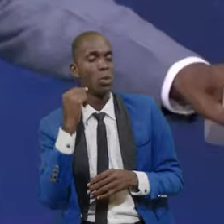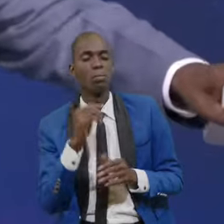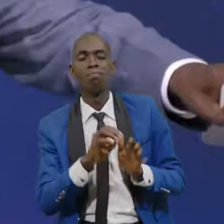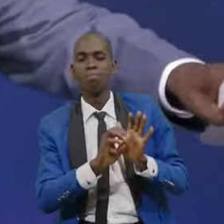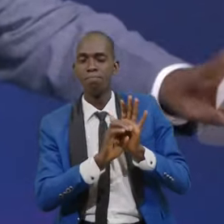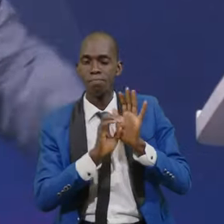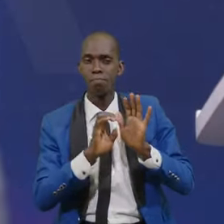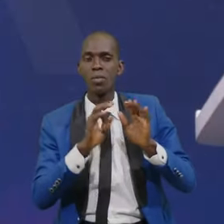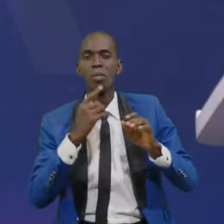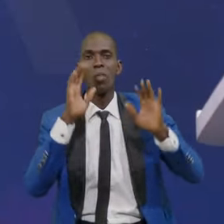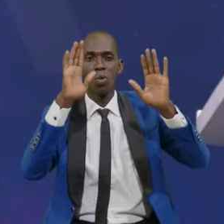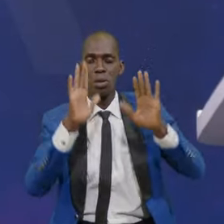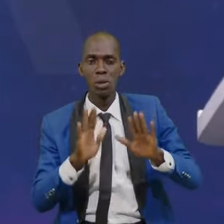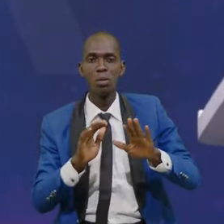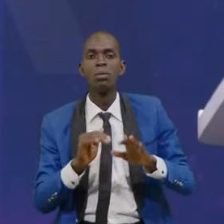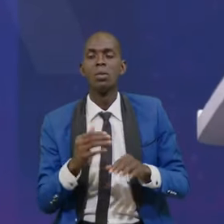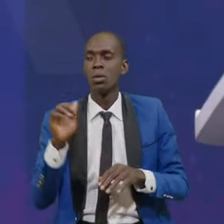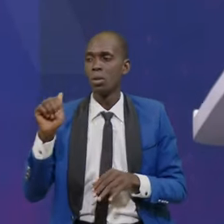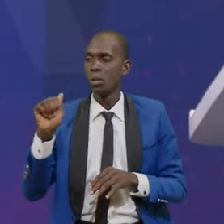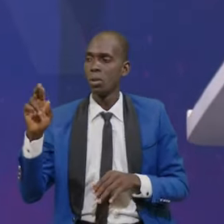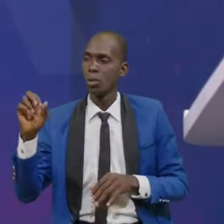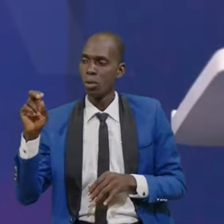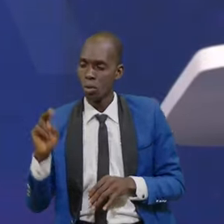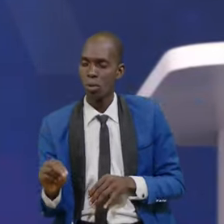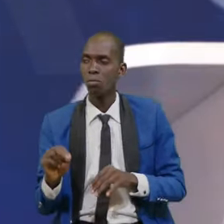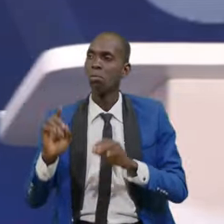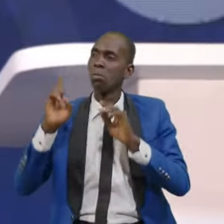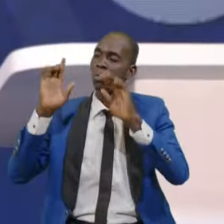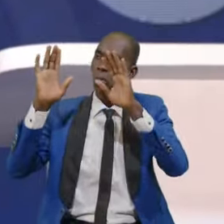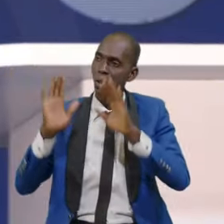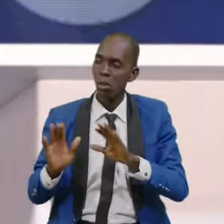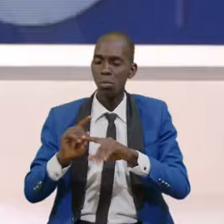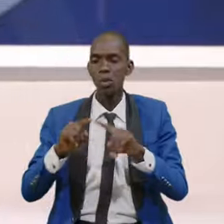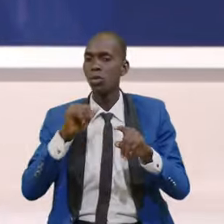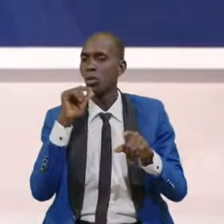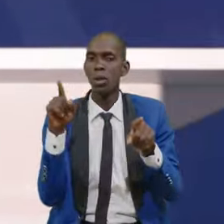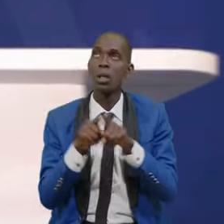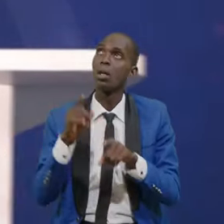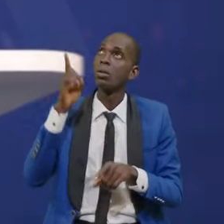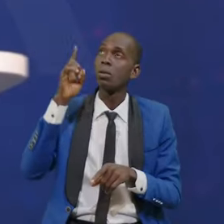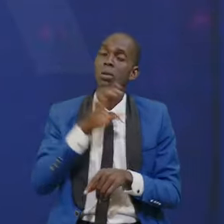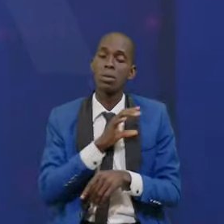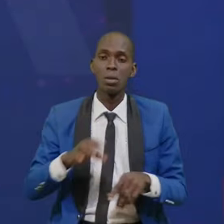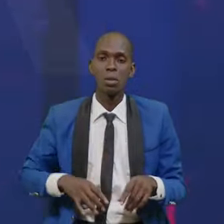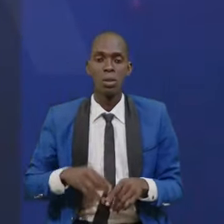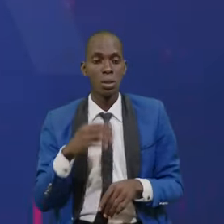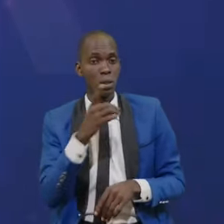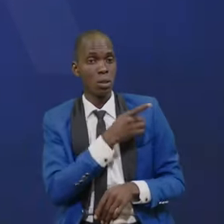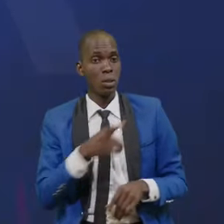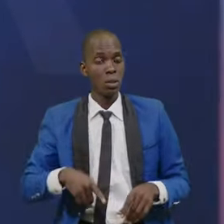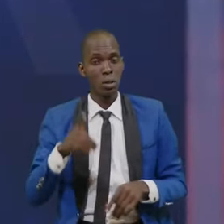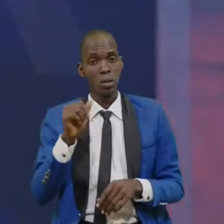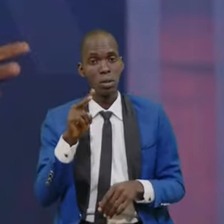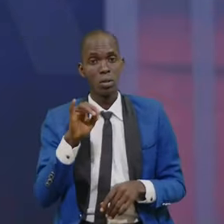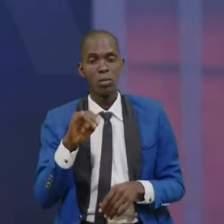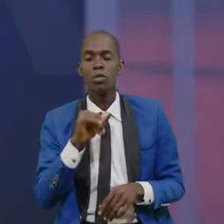ministry. Aaron, excellent, not the more excellent. David, excellent, not the most